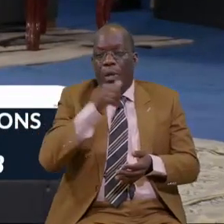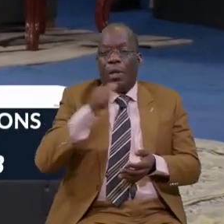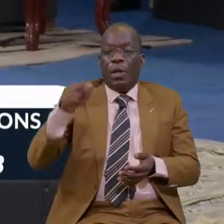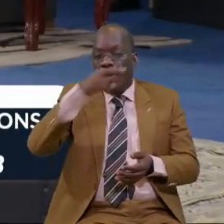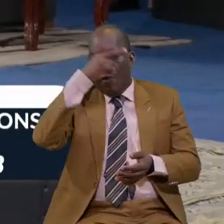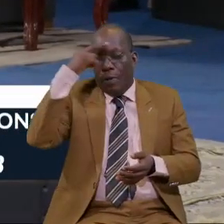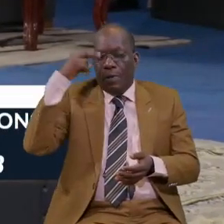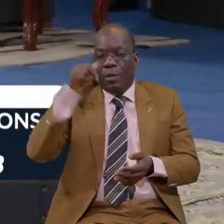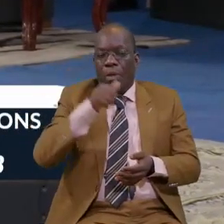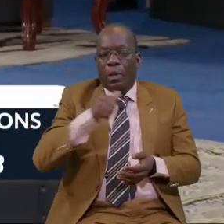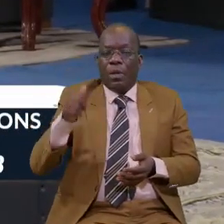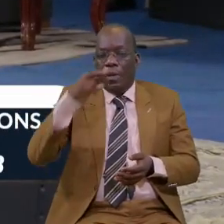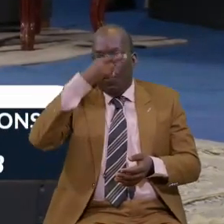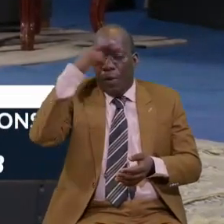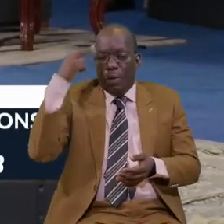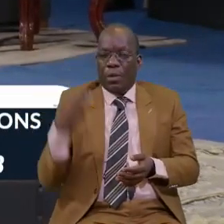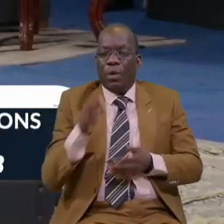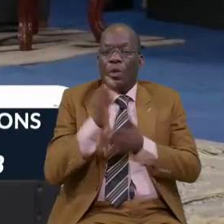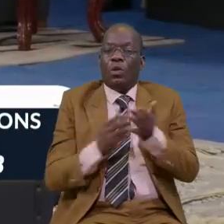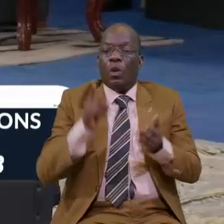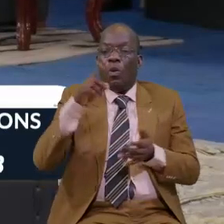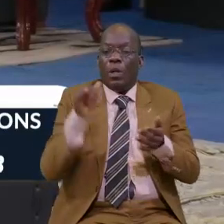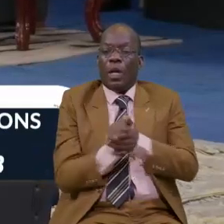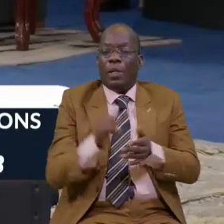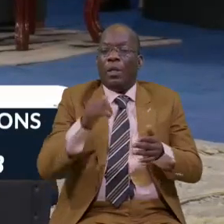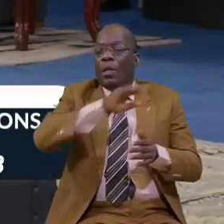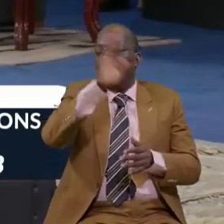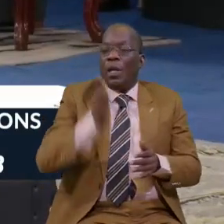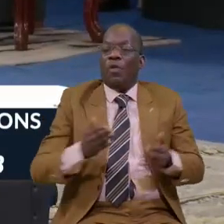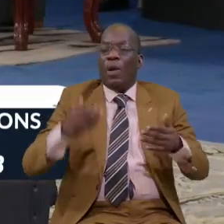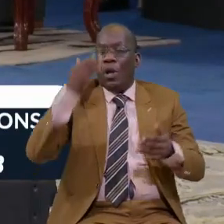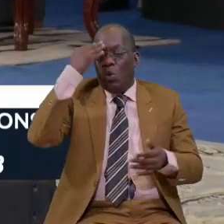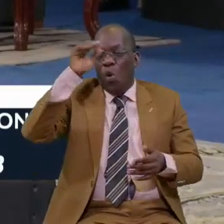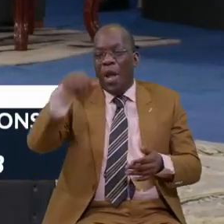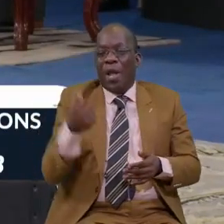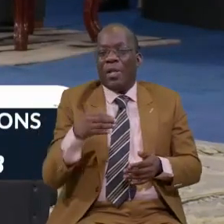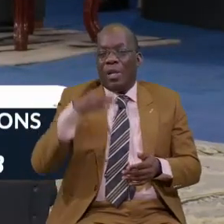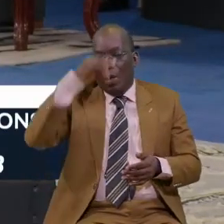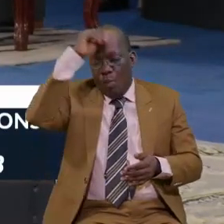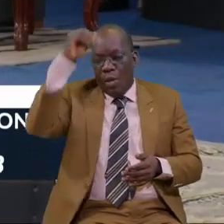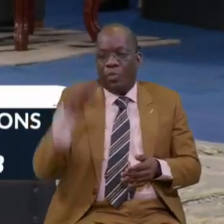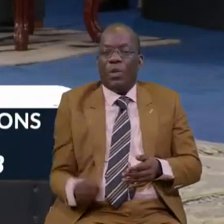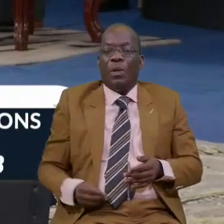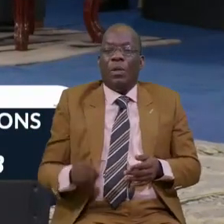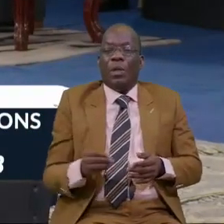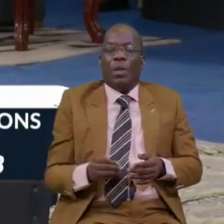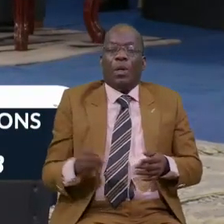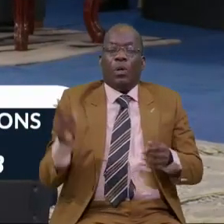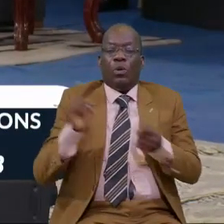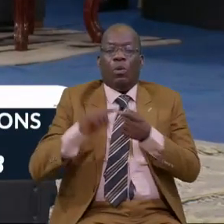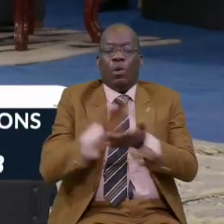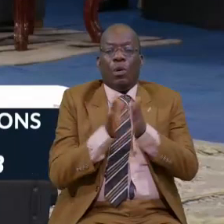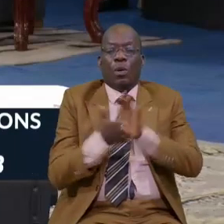a virgin, somebody who had never known any man intimately to be pregnant, but a